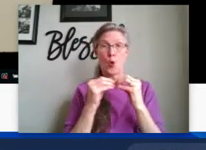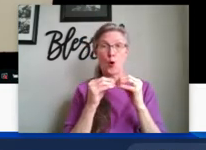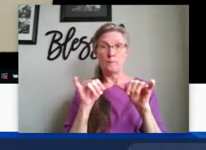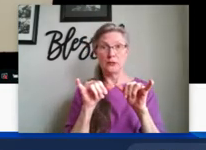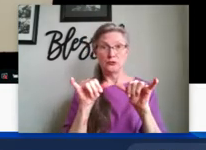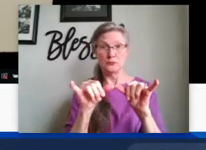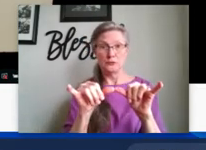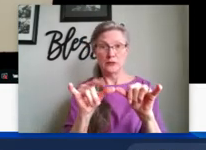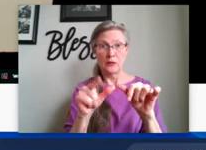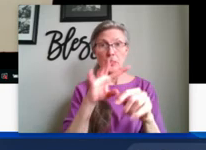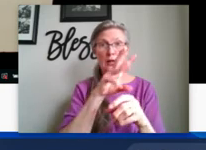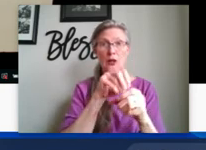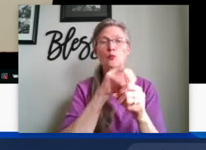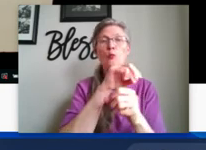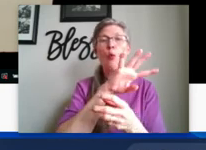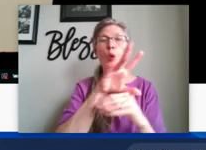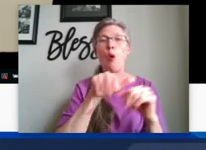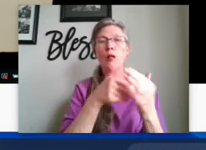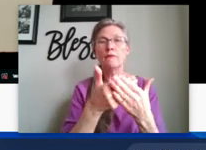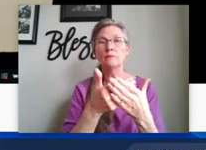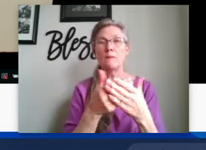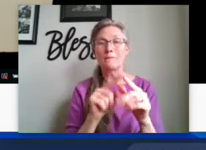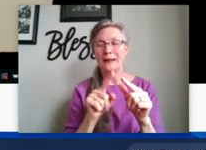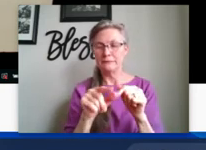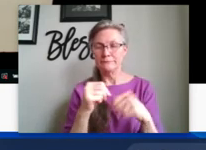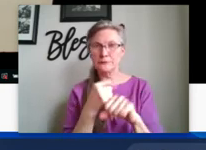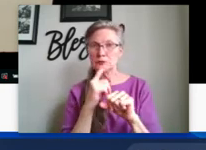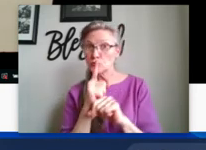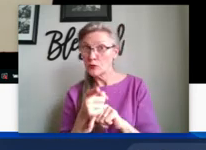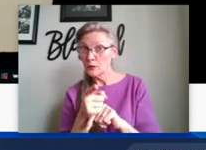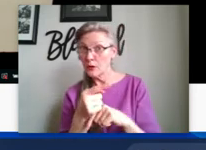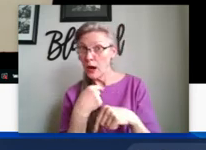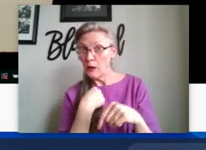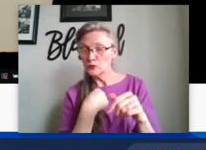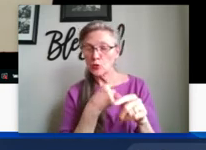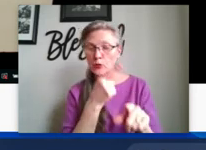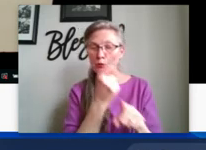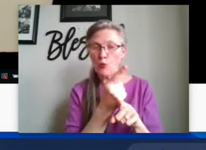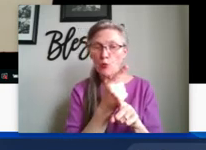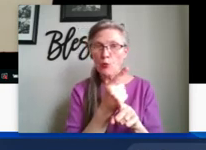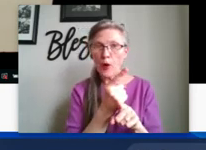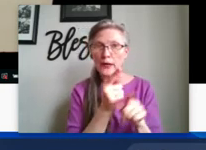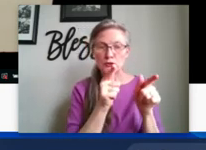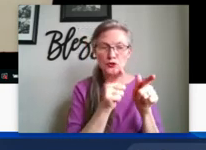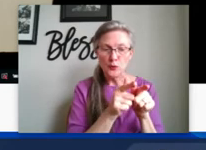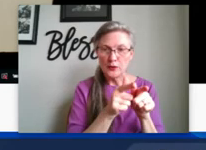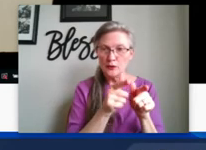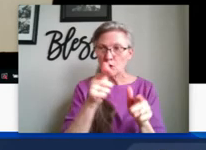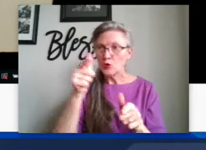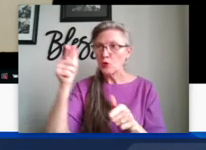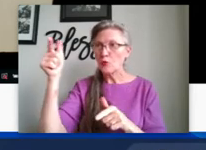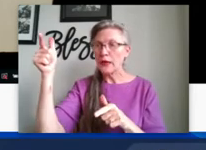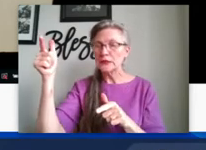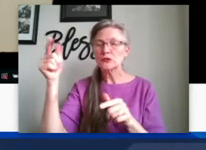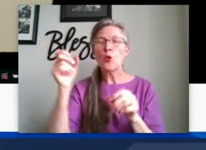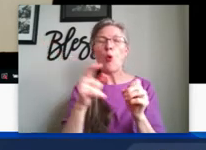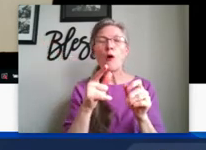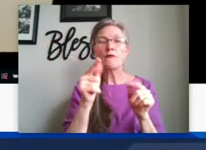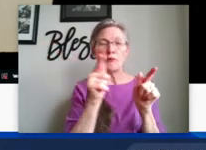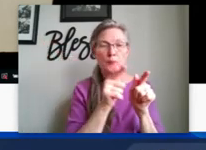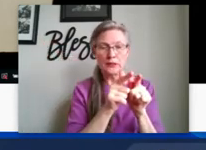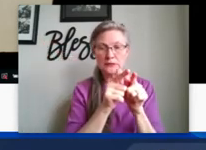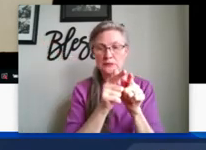here, then I would include all of them, but I would be making sure that I was going in the numeric order from least to greatest, so that when I go to plot on